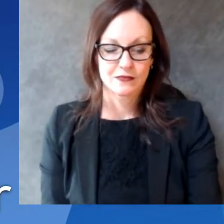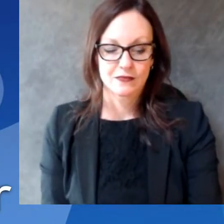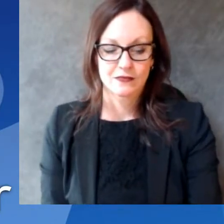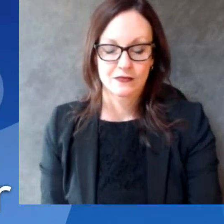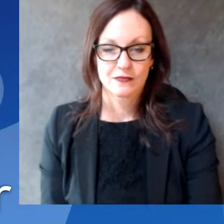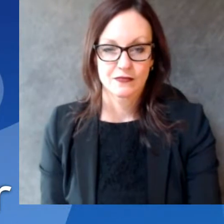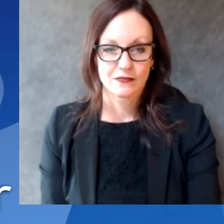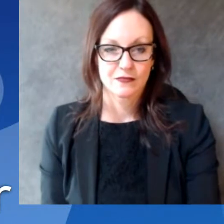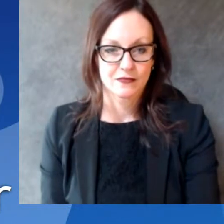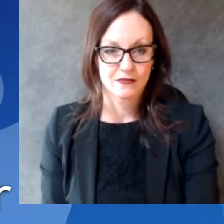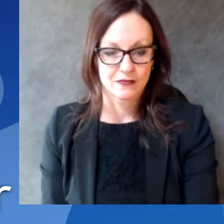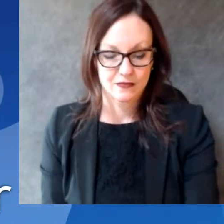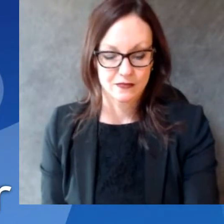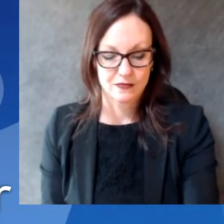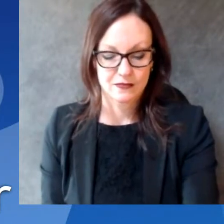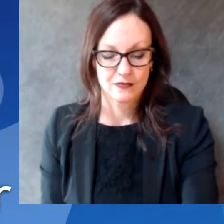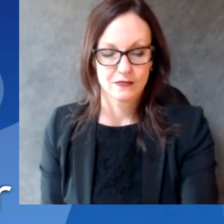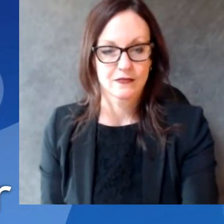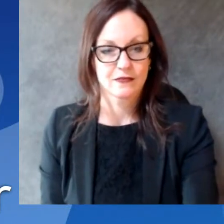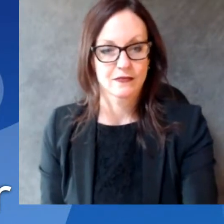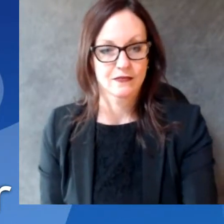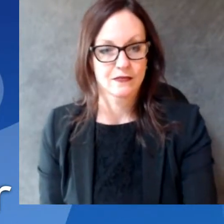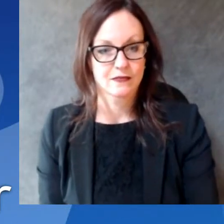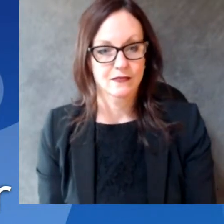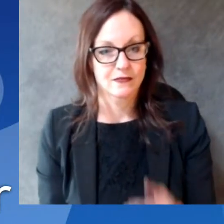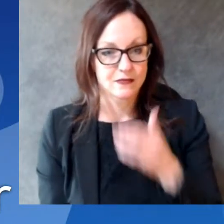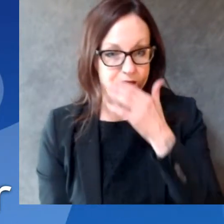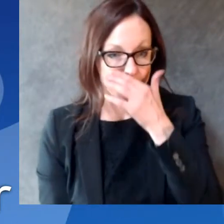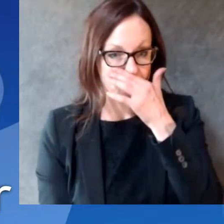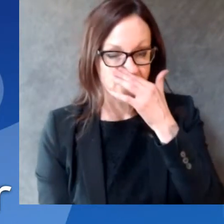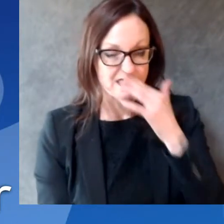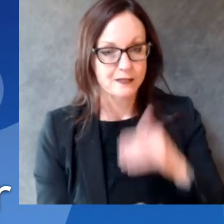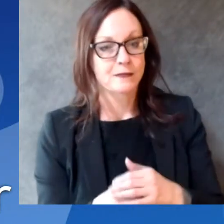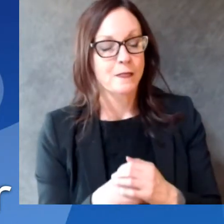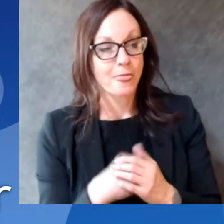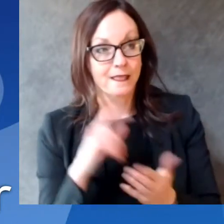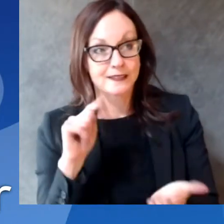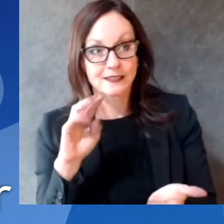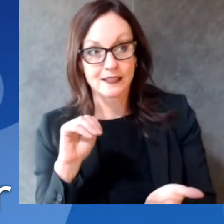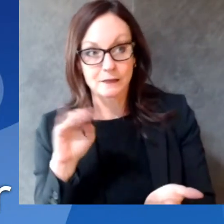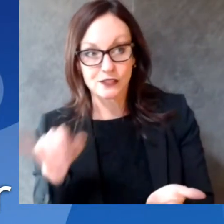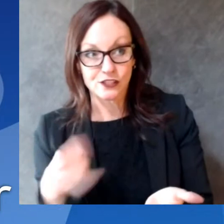TMJ4 in Milwaukee, *6 will mute and unmute your phone.